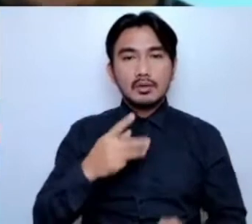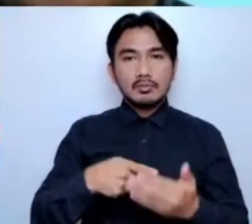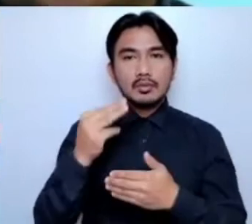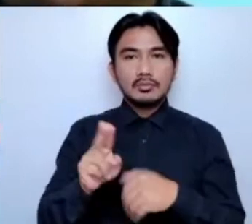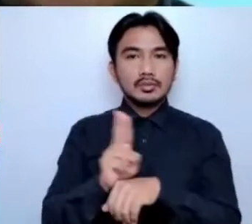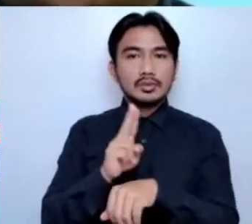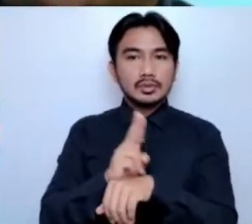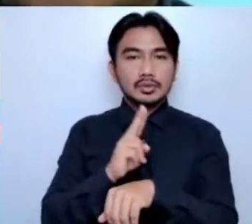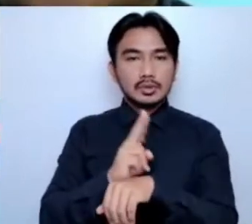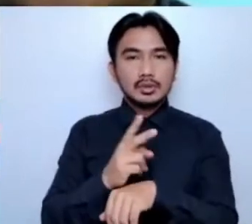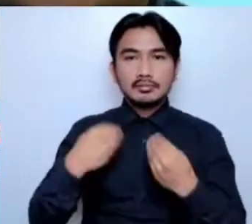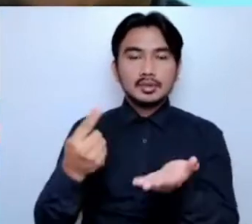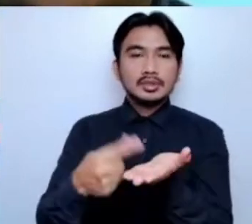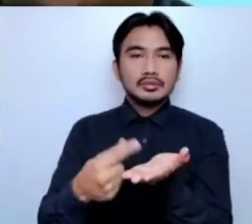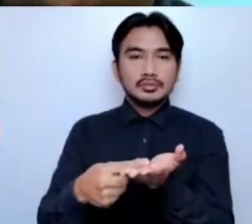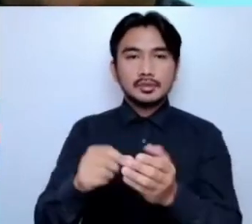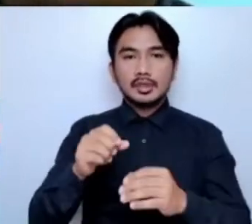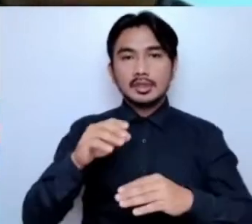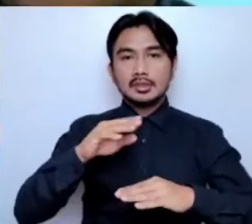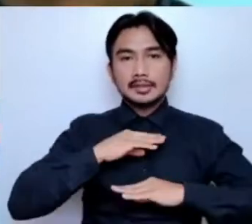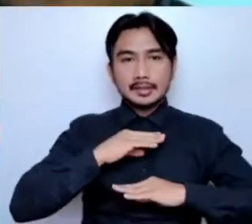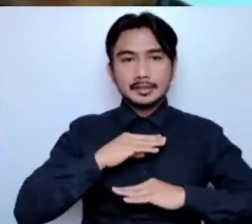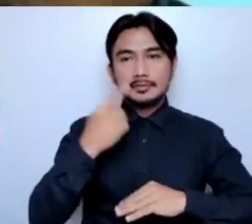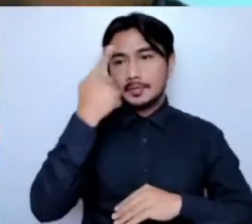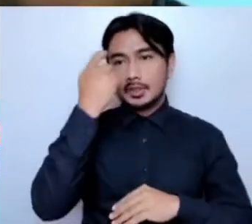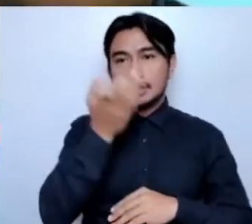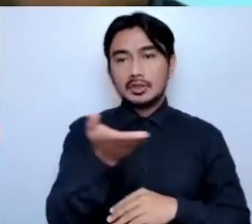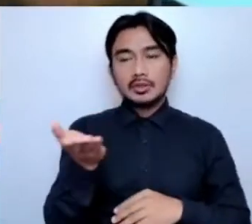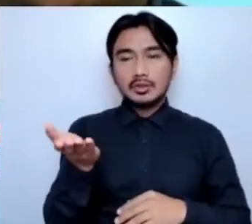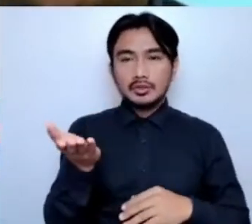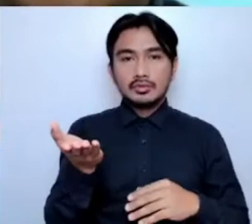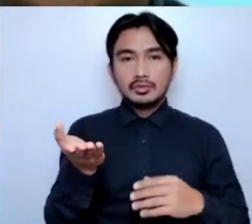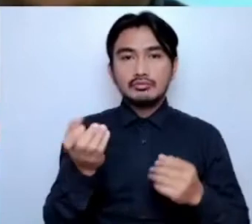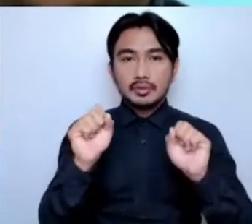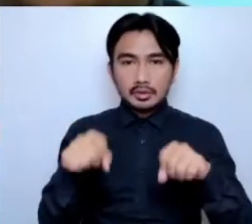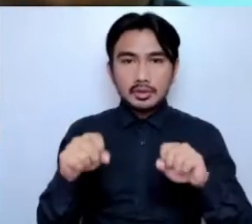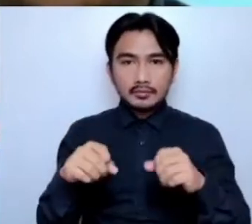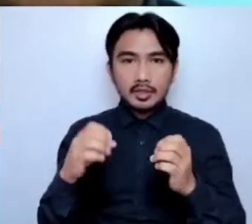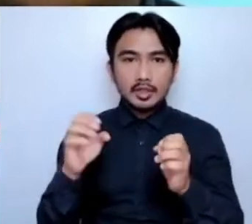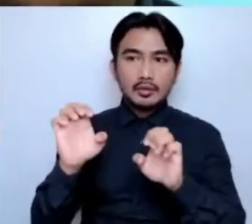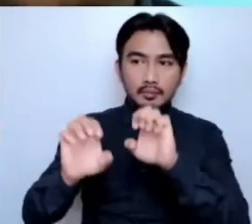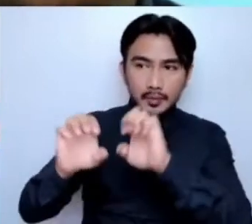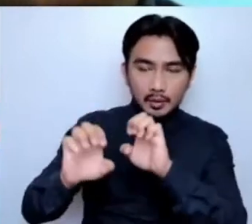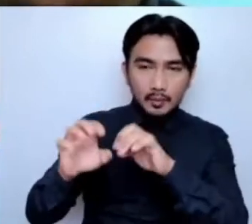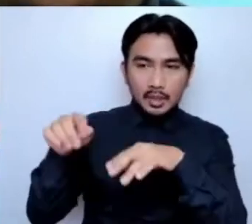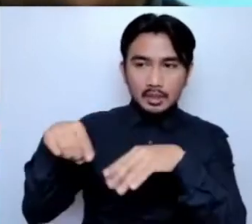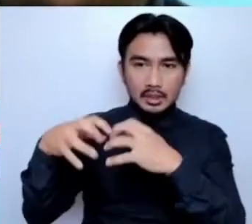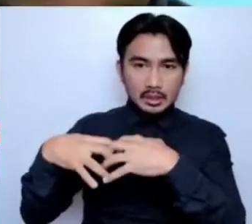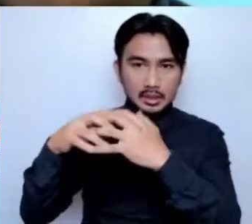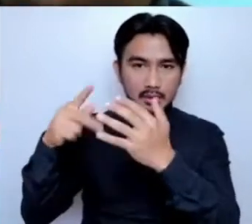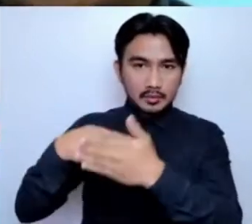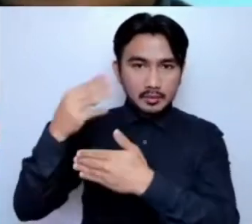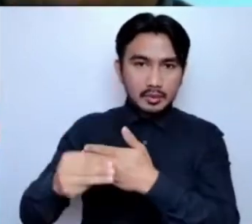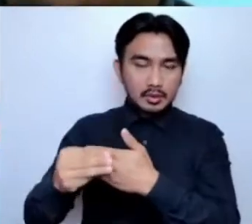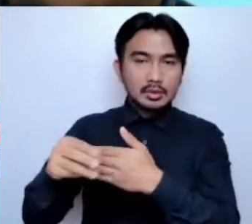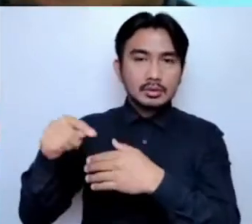an unsatisfactory rating because while you were able to evaluate the design of learning programs, it is without